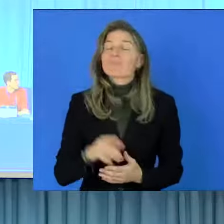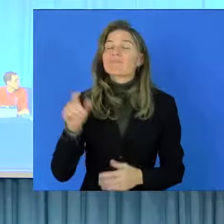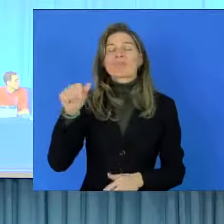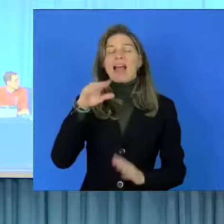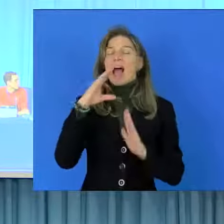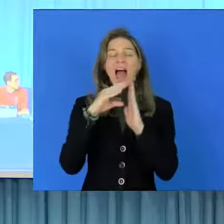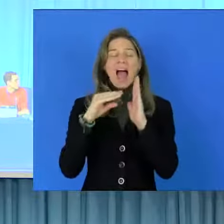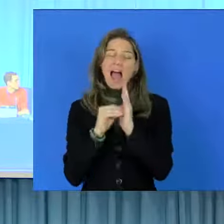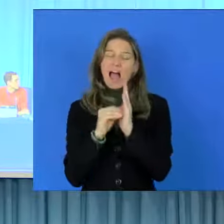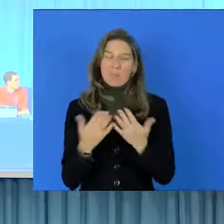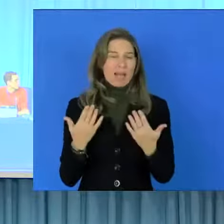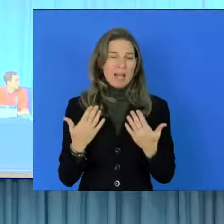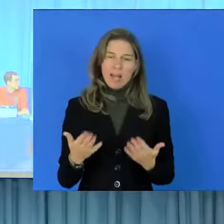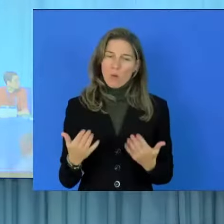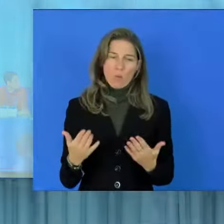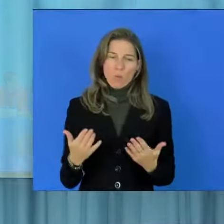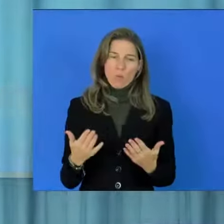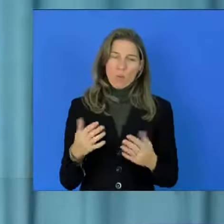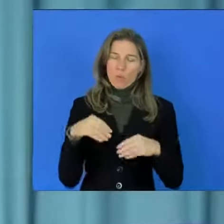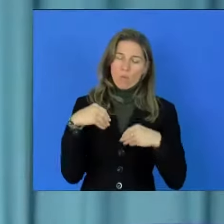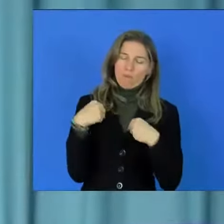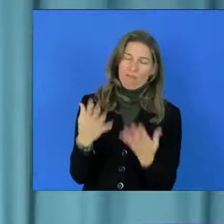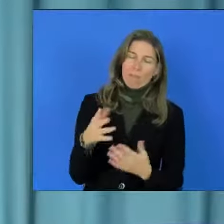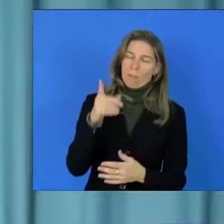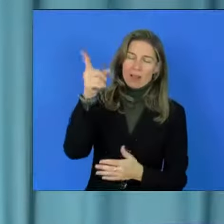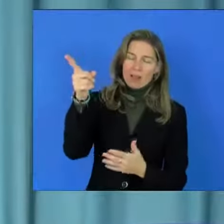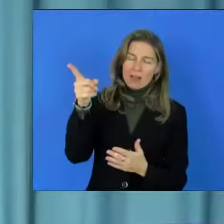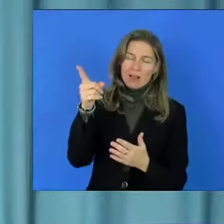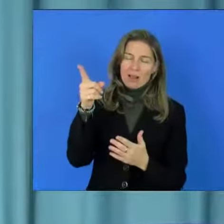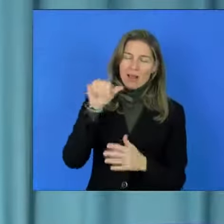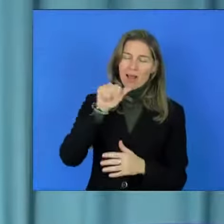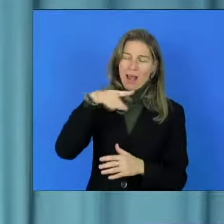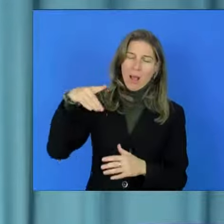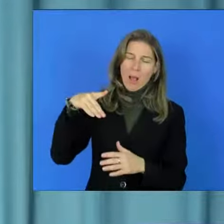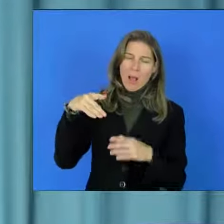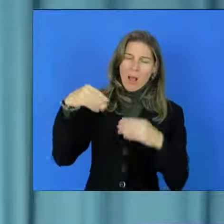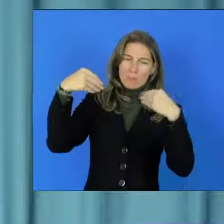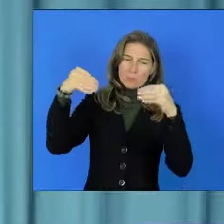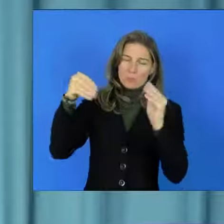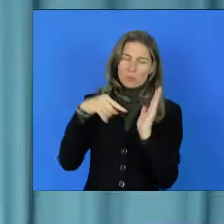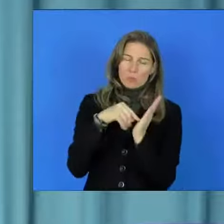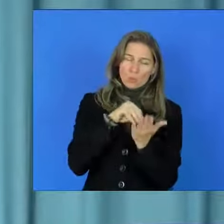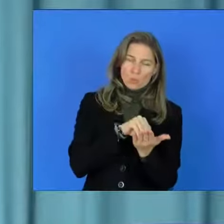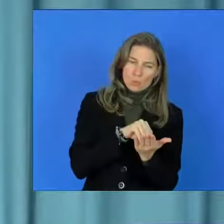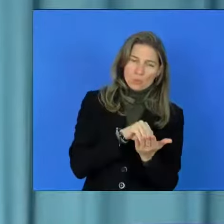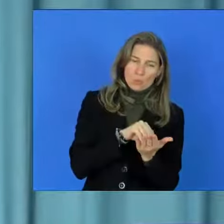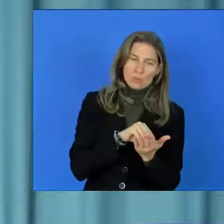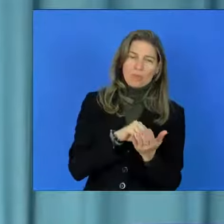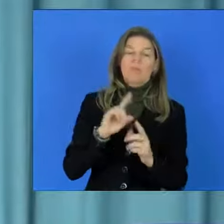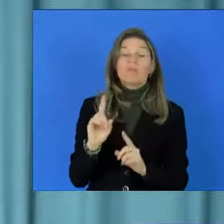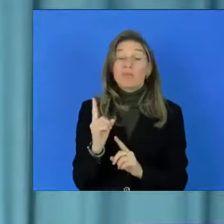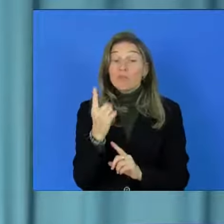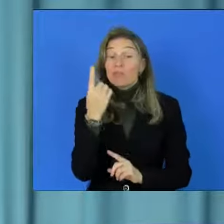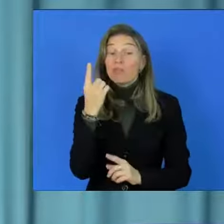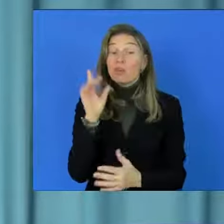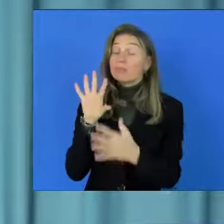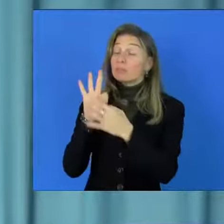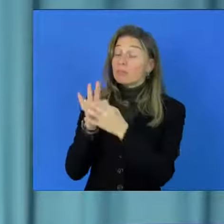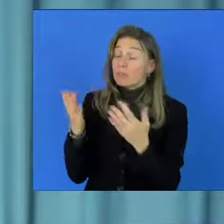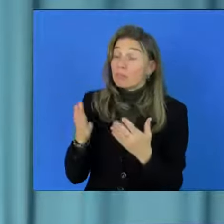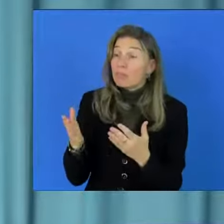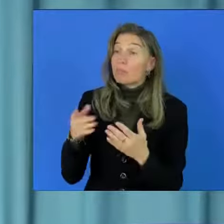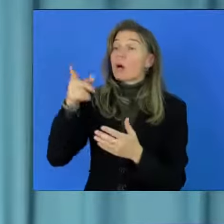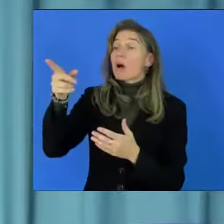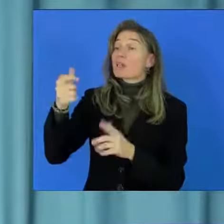to, as I said, our customers are transport operators or transport authorities, or organization of people with disabilities. Then the way